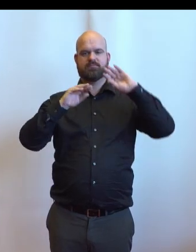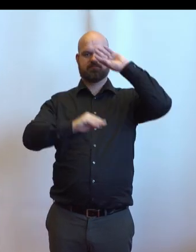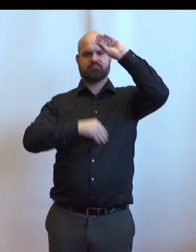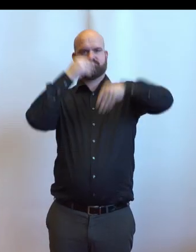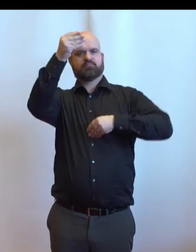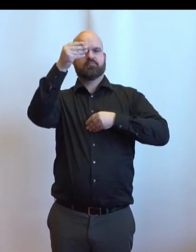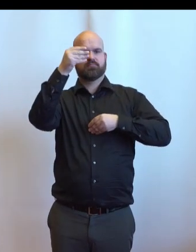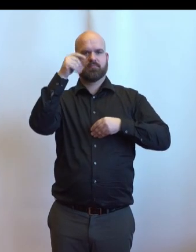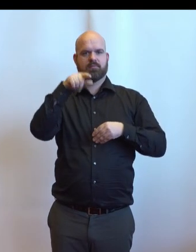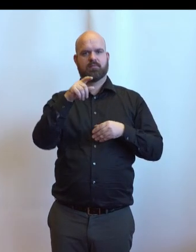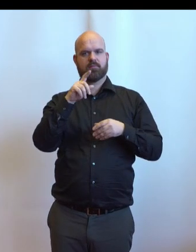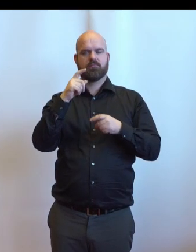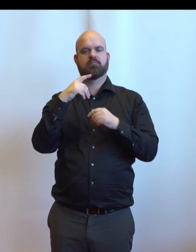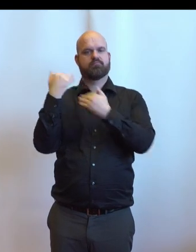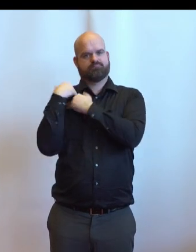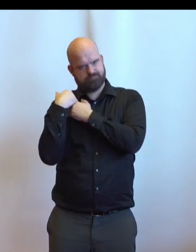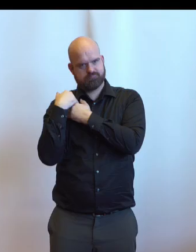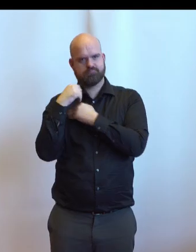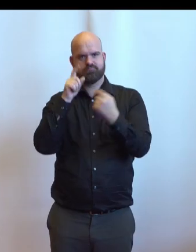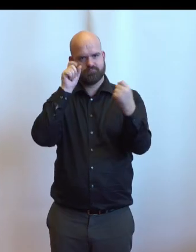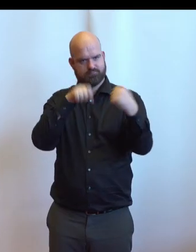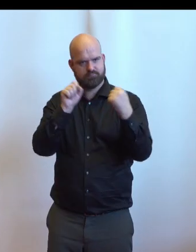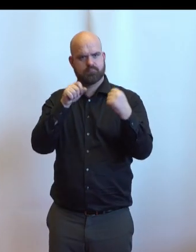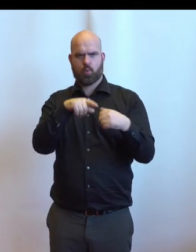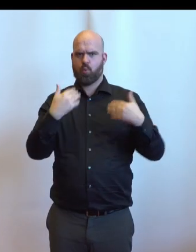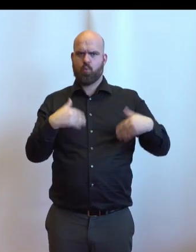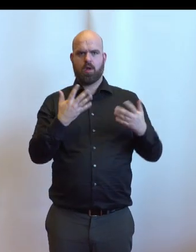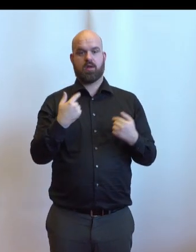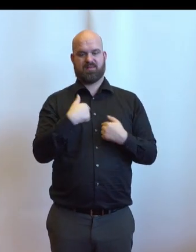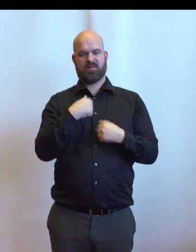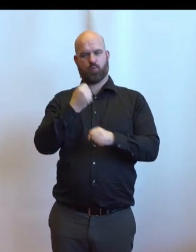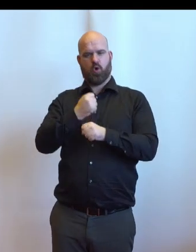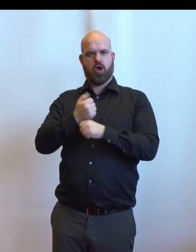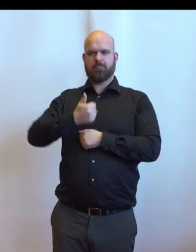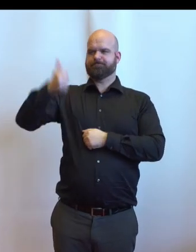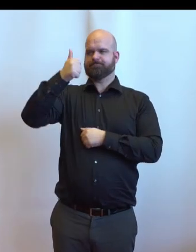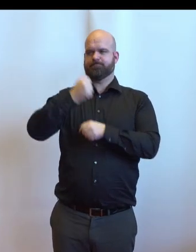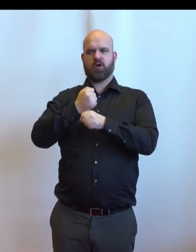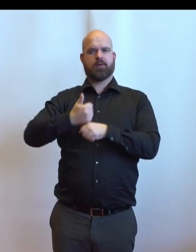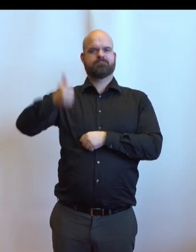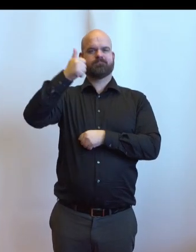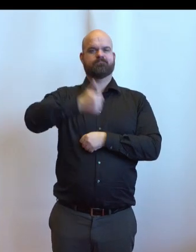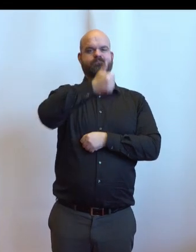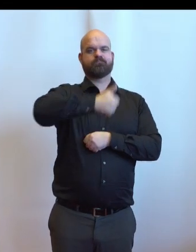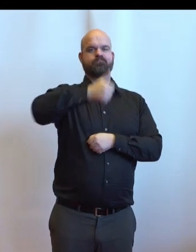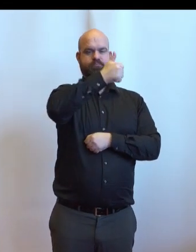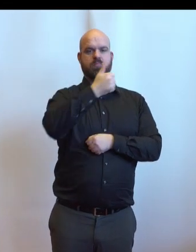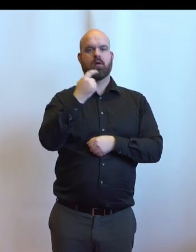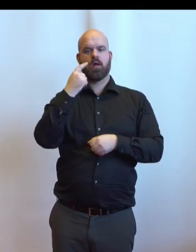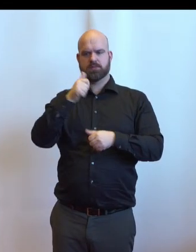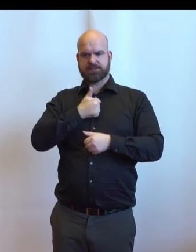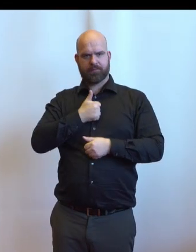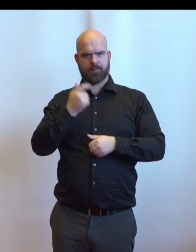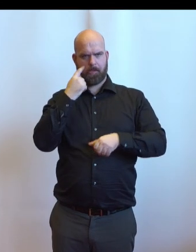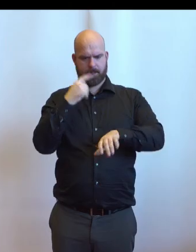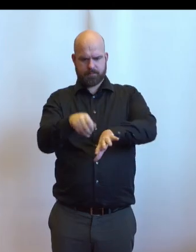CEO, Adrian, trying out some of the simulation gloves that simulate reduced movement. And he was